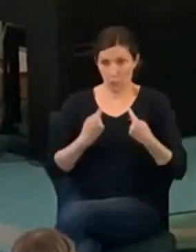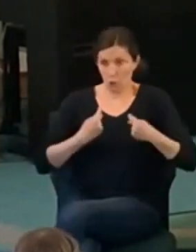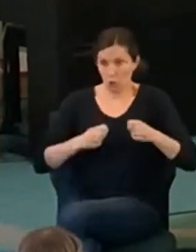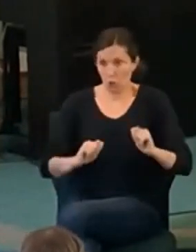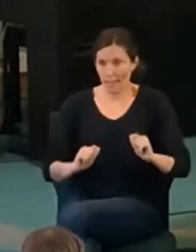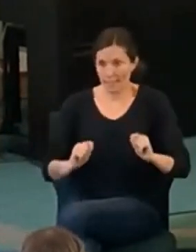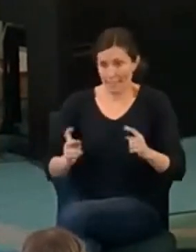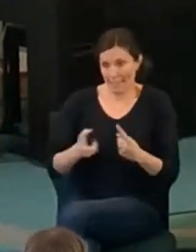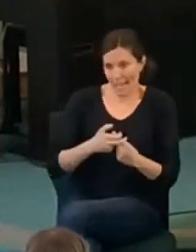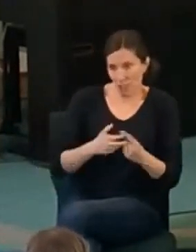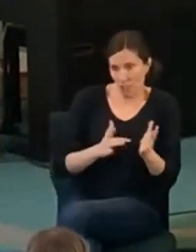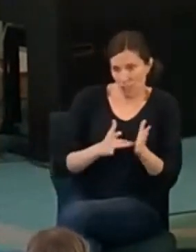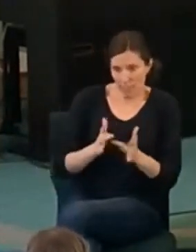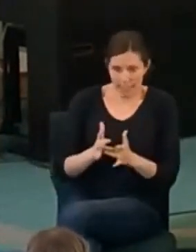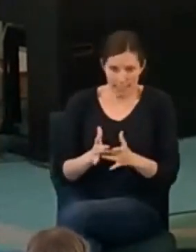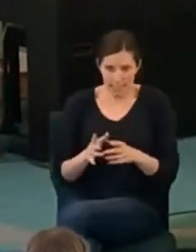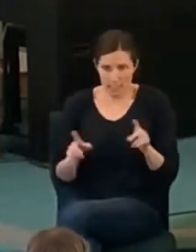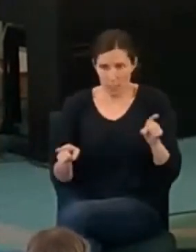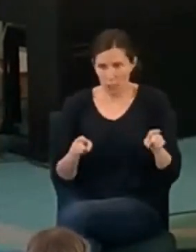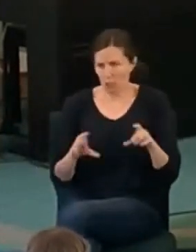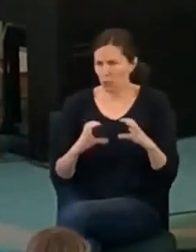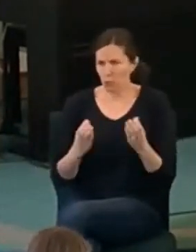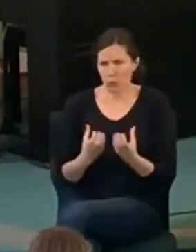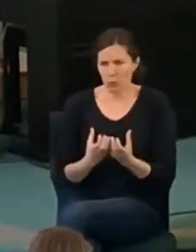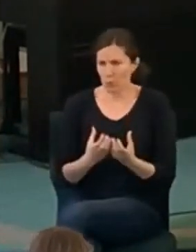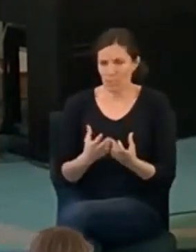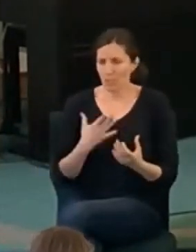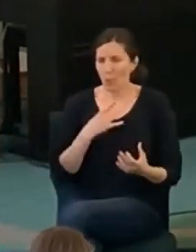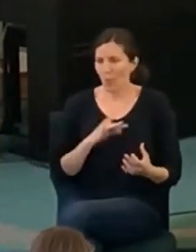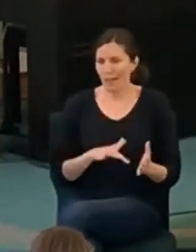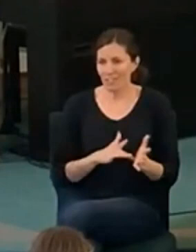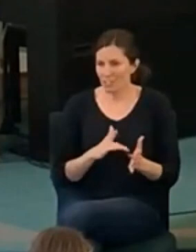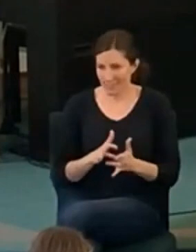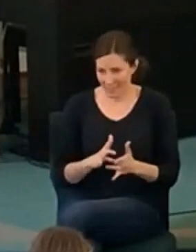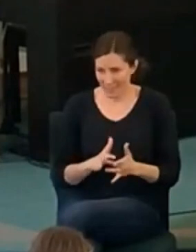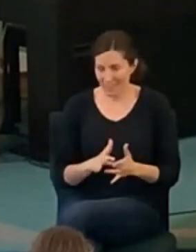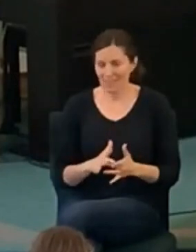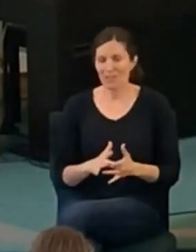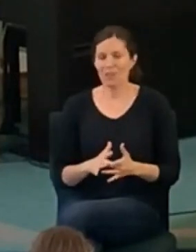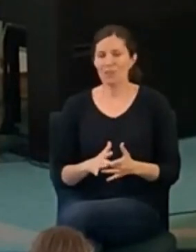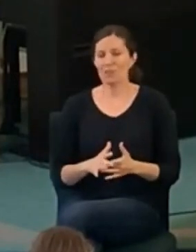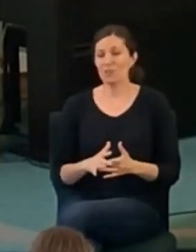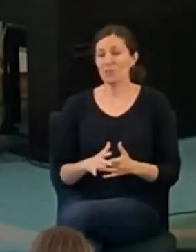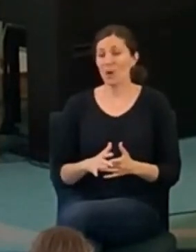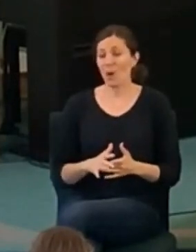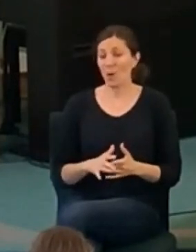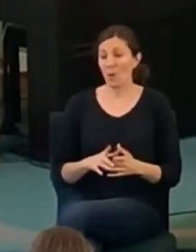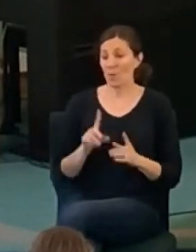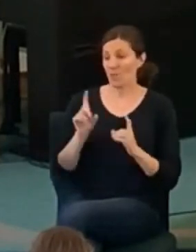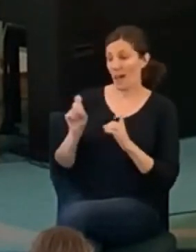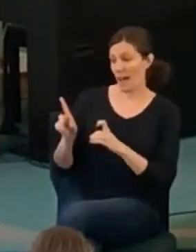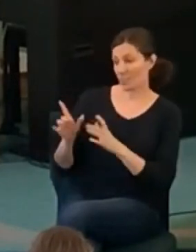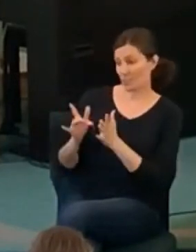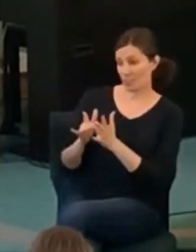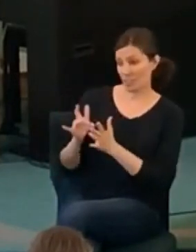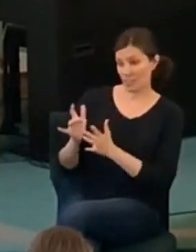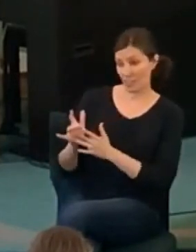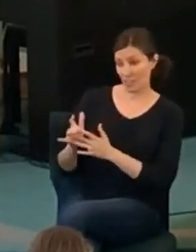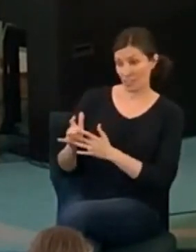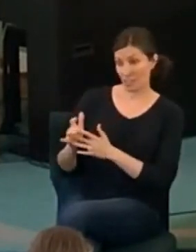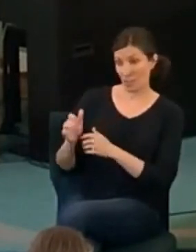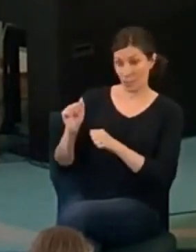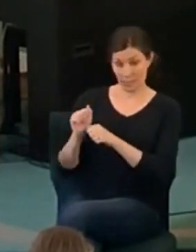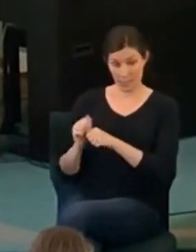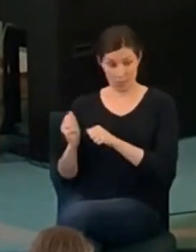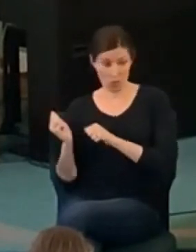Sadducee groups at times as well. And these two groups, they've set